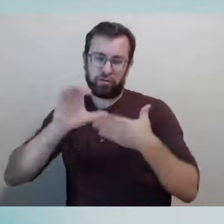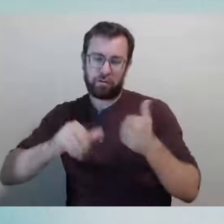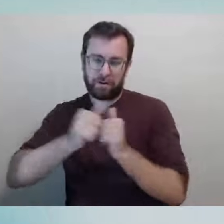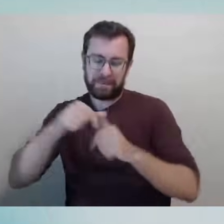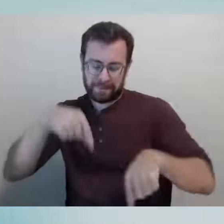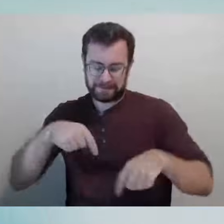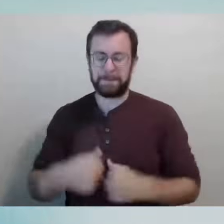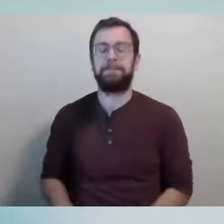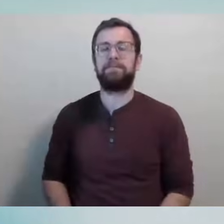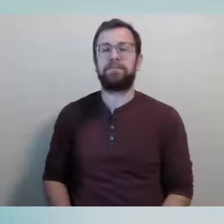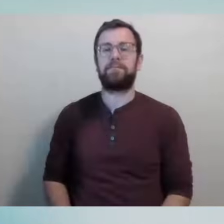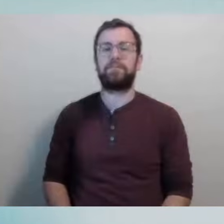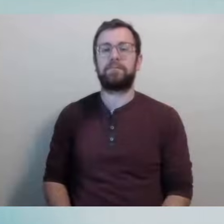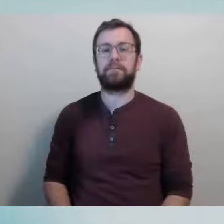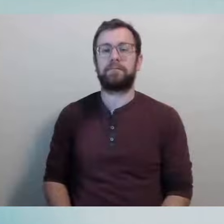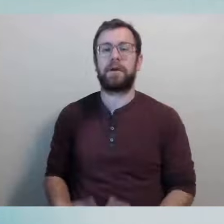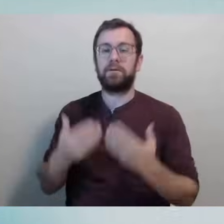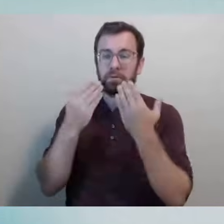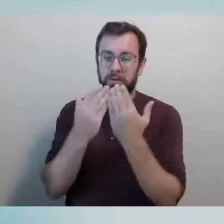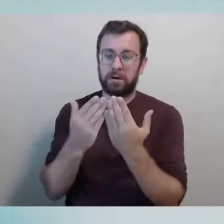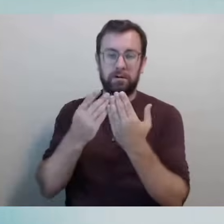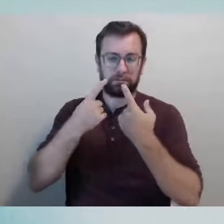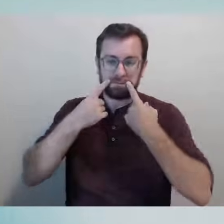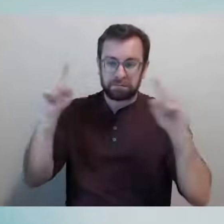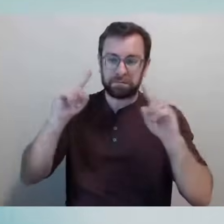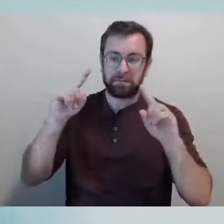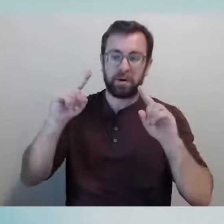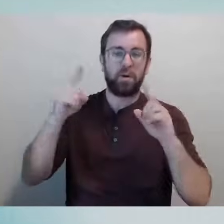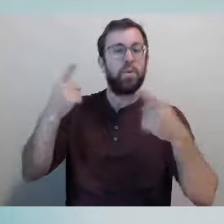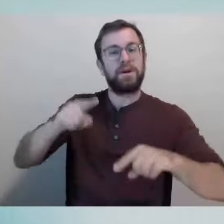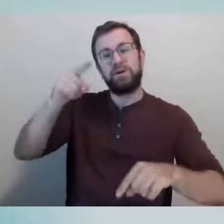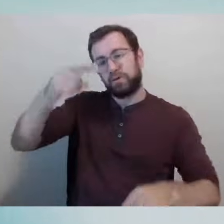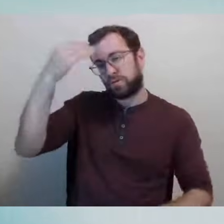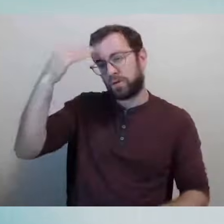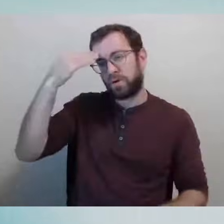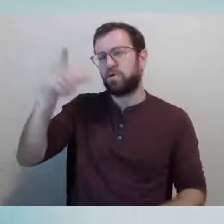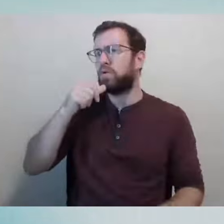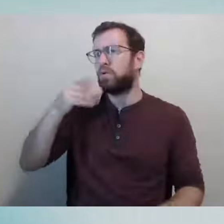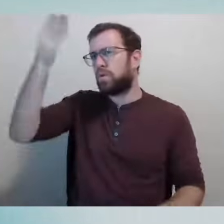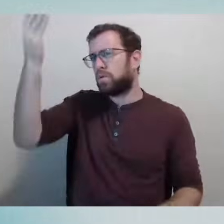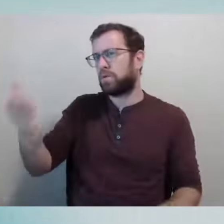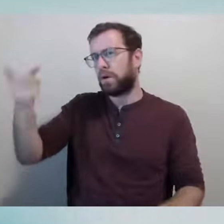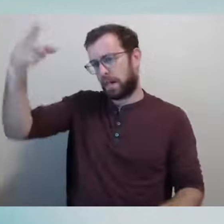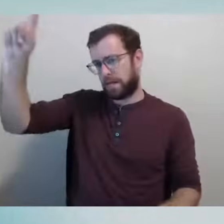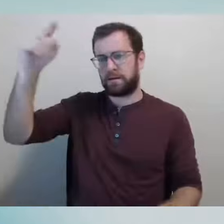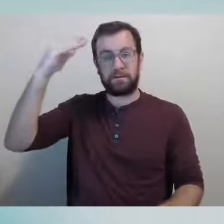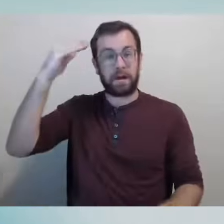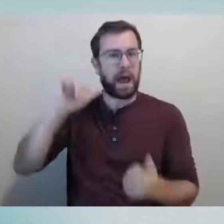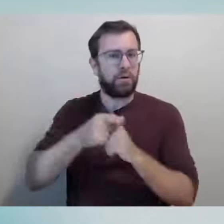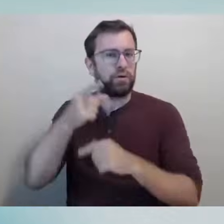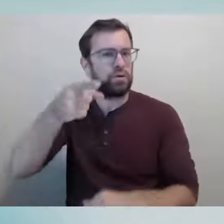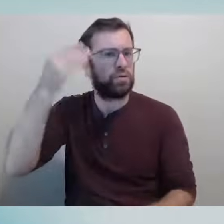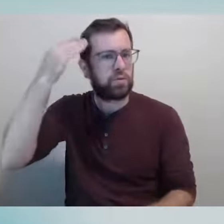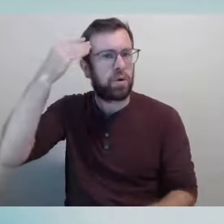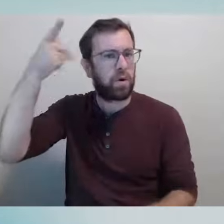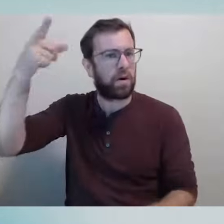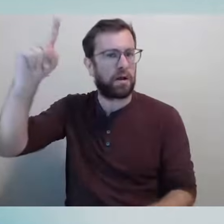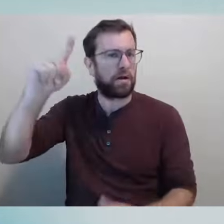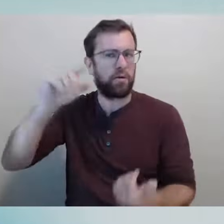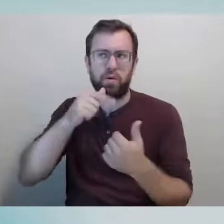works when you know who Allah is. How do you know who Allah is? You know